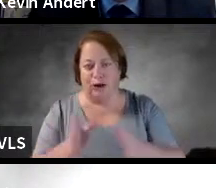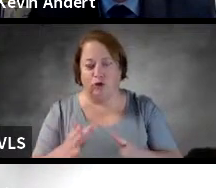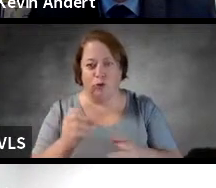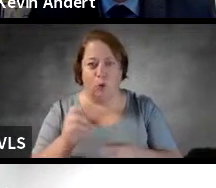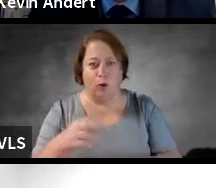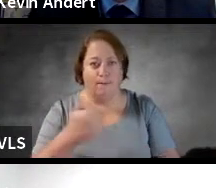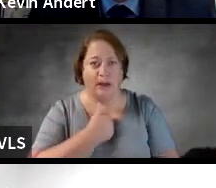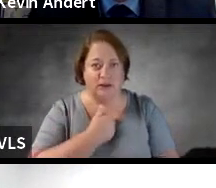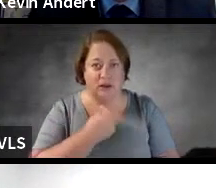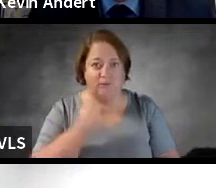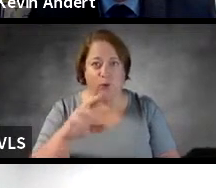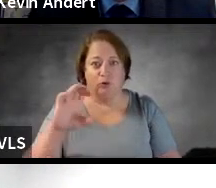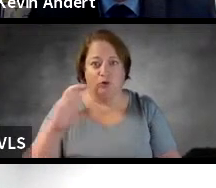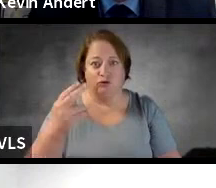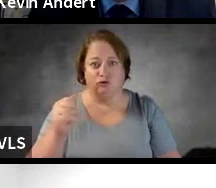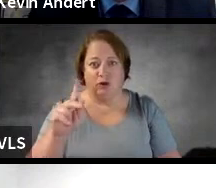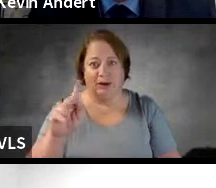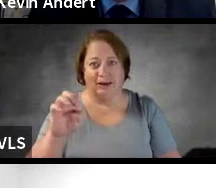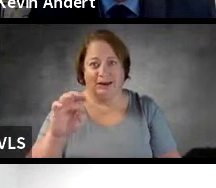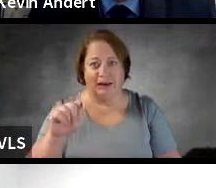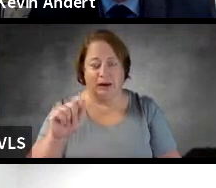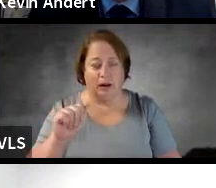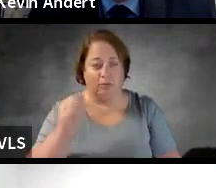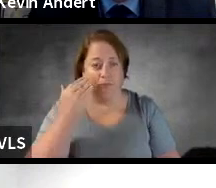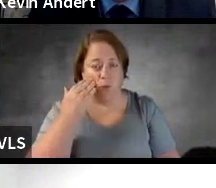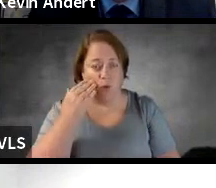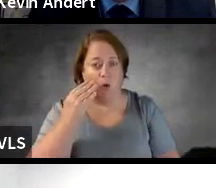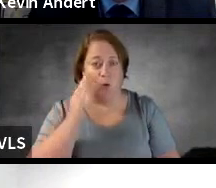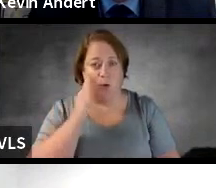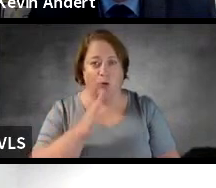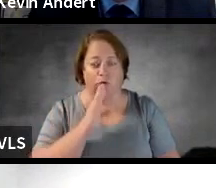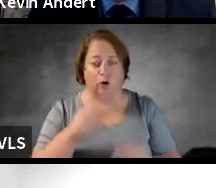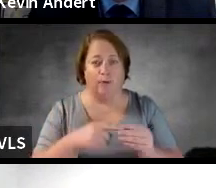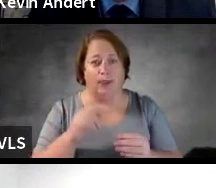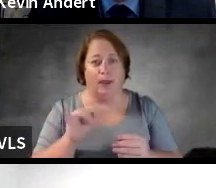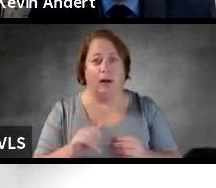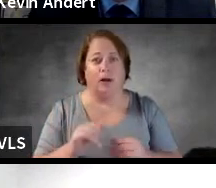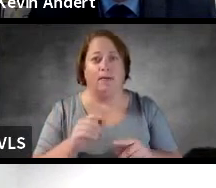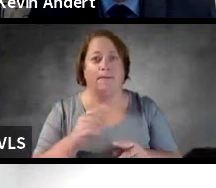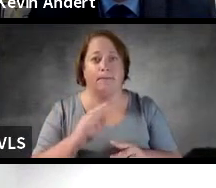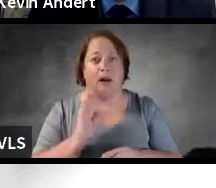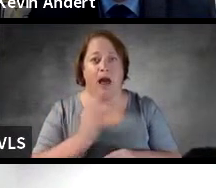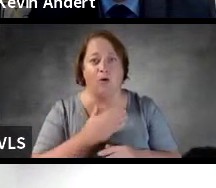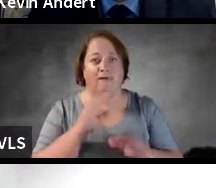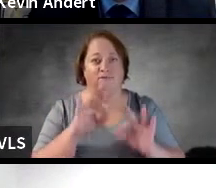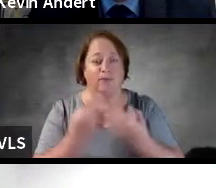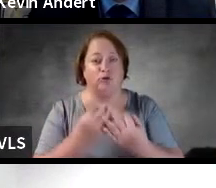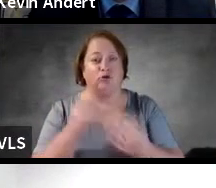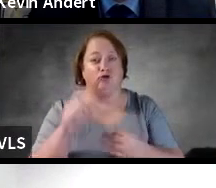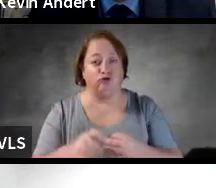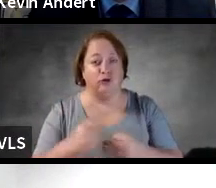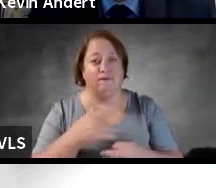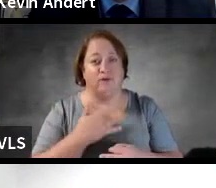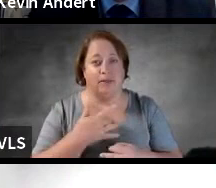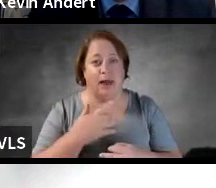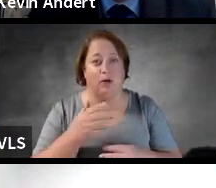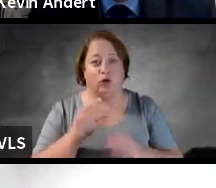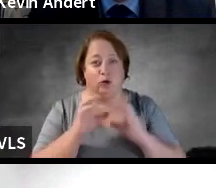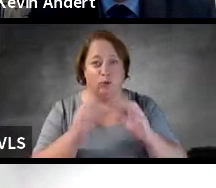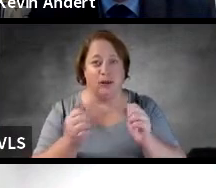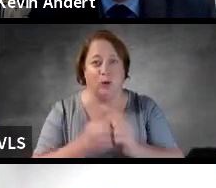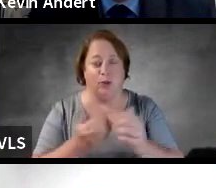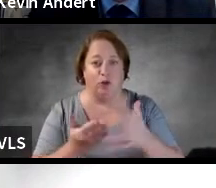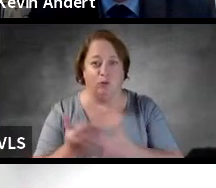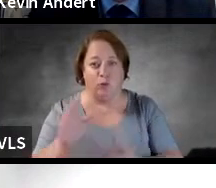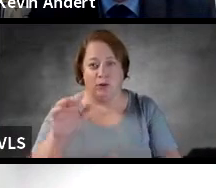know, we will address that immediately. But our families should feel like they are communicated with through the case manager.